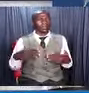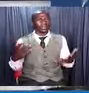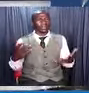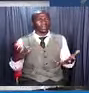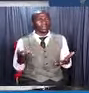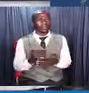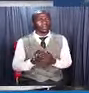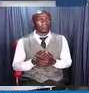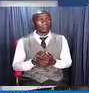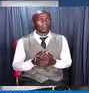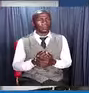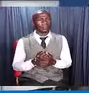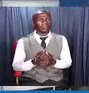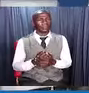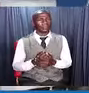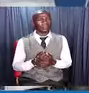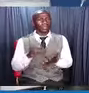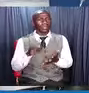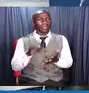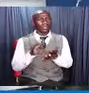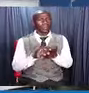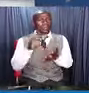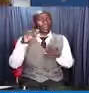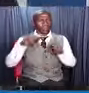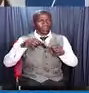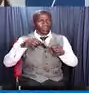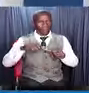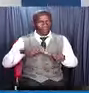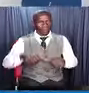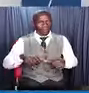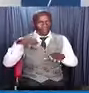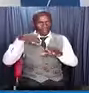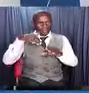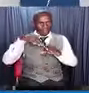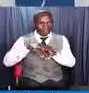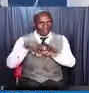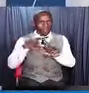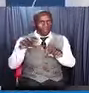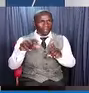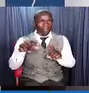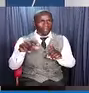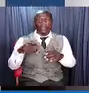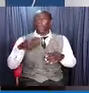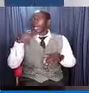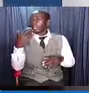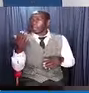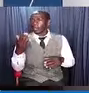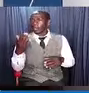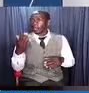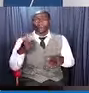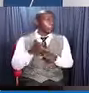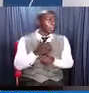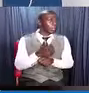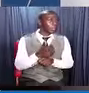Hallelujah. Hallelujah. Lakini aliyekaa. But one who abides. Humo. In there. Amejibiwaje? And wherever they